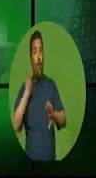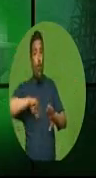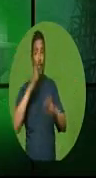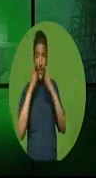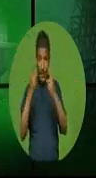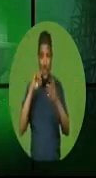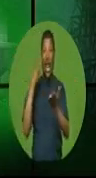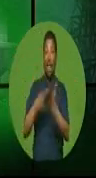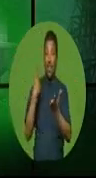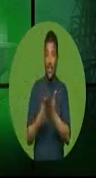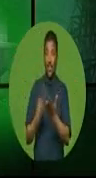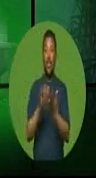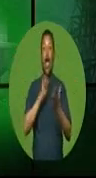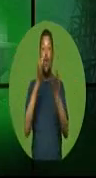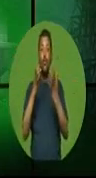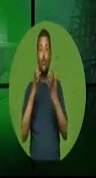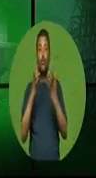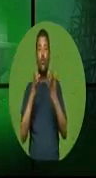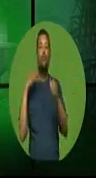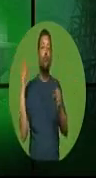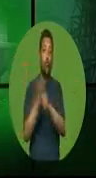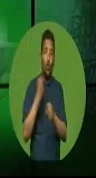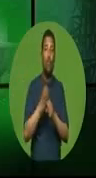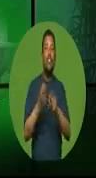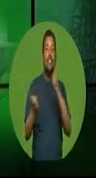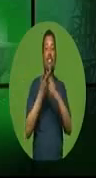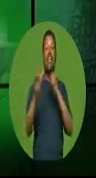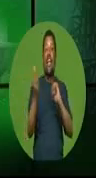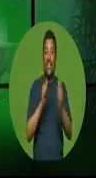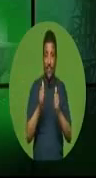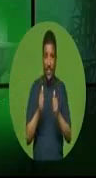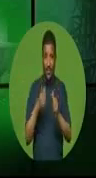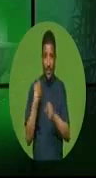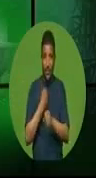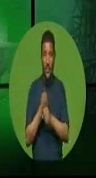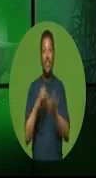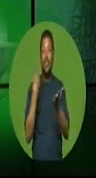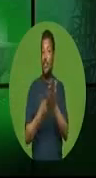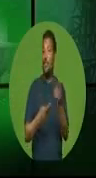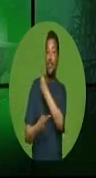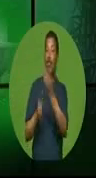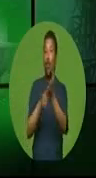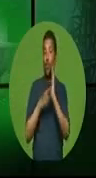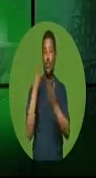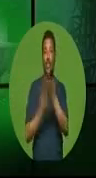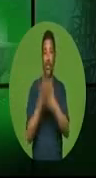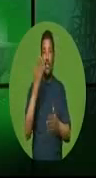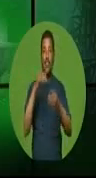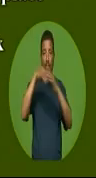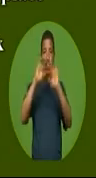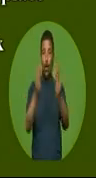the evidences, I want you to do the second activity. Here's the question. Discuss in